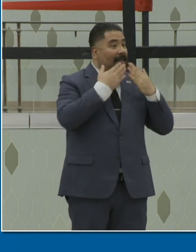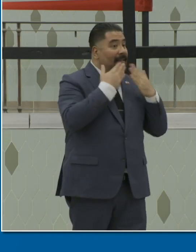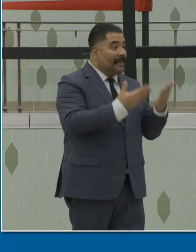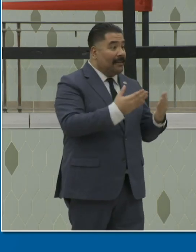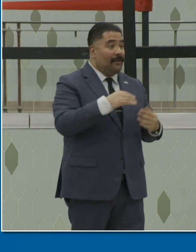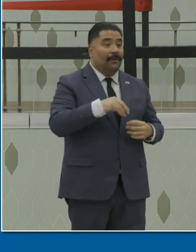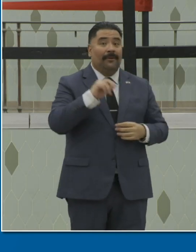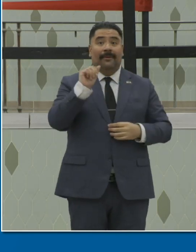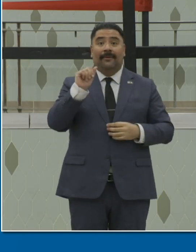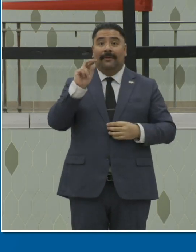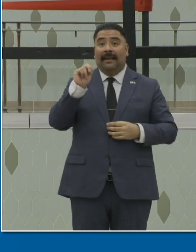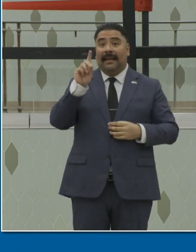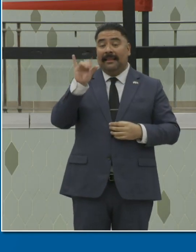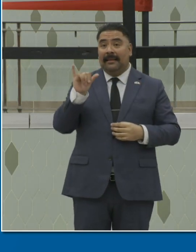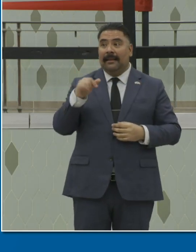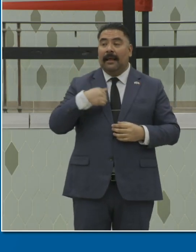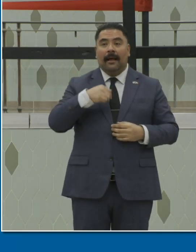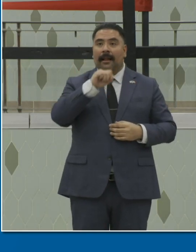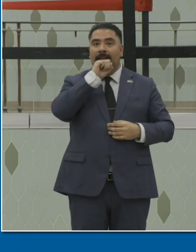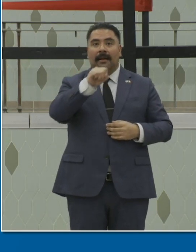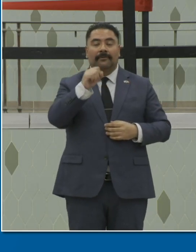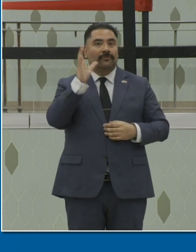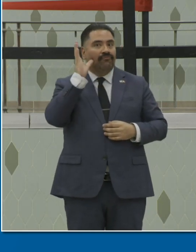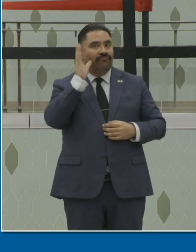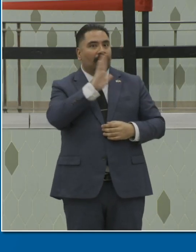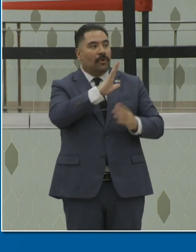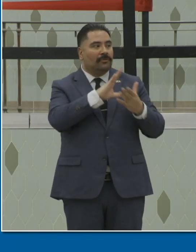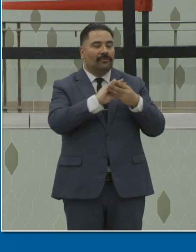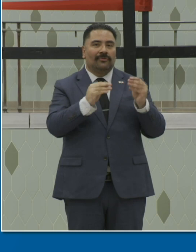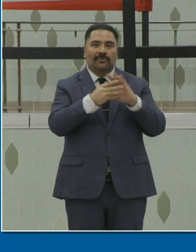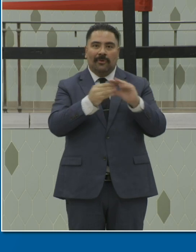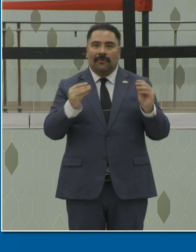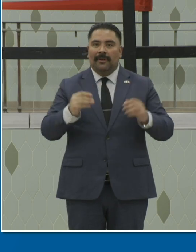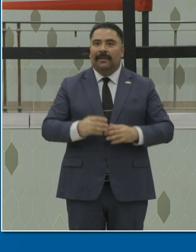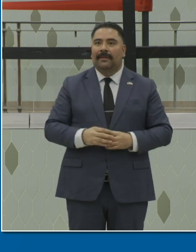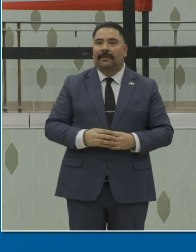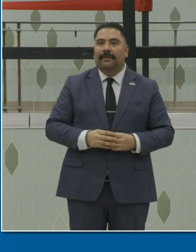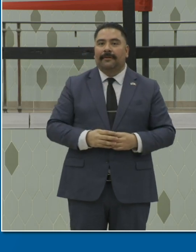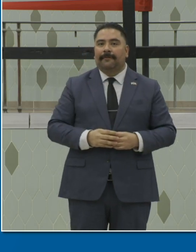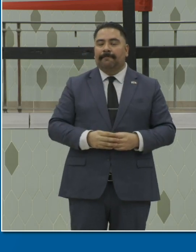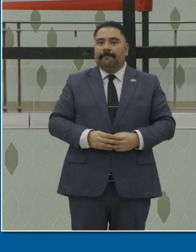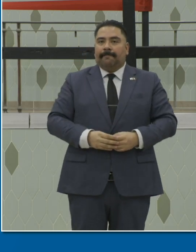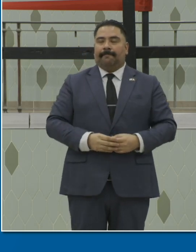Thank you, Andy. I love hearing your story.